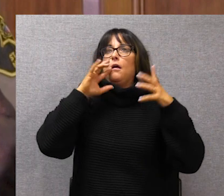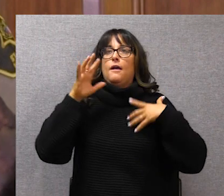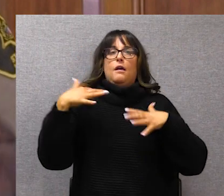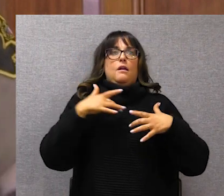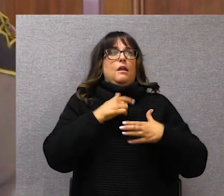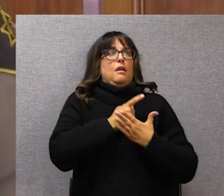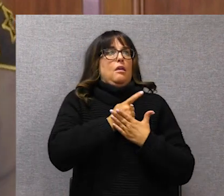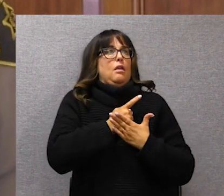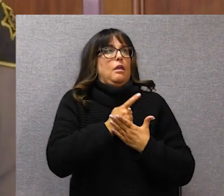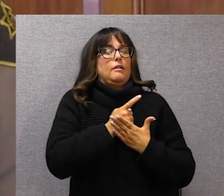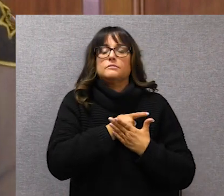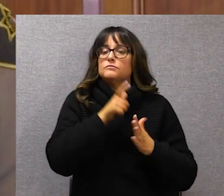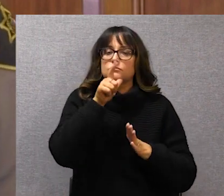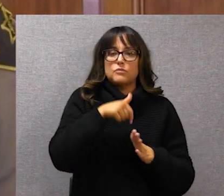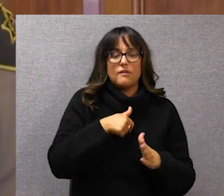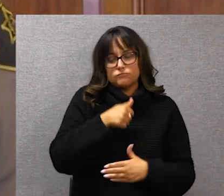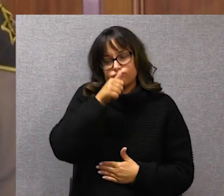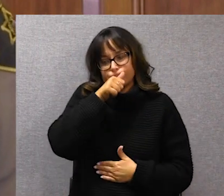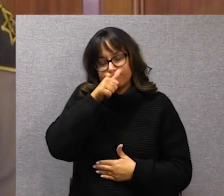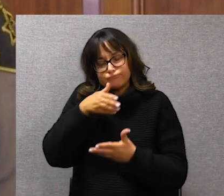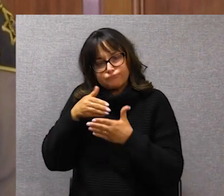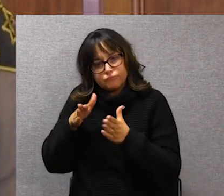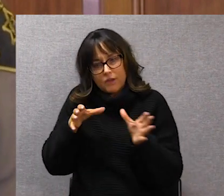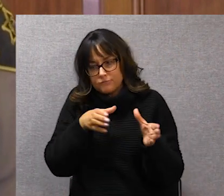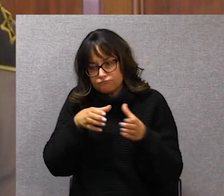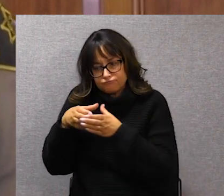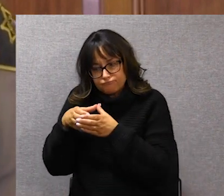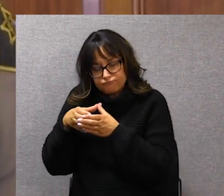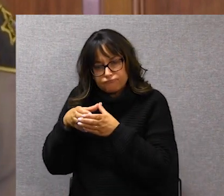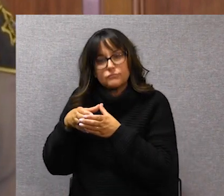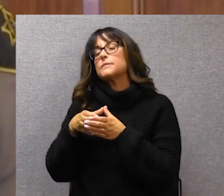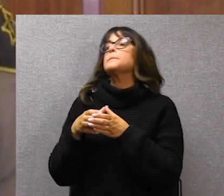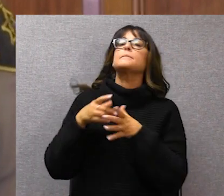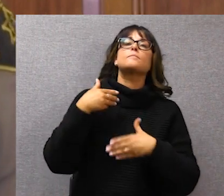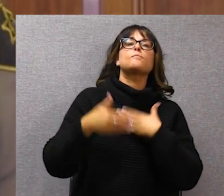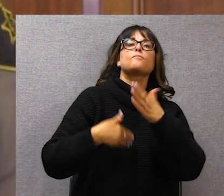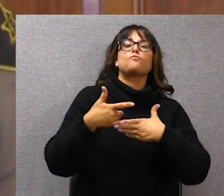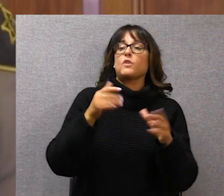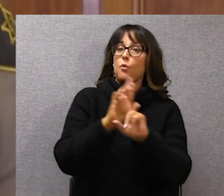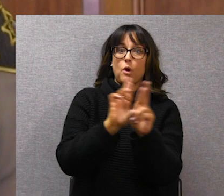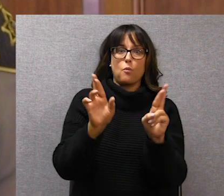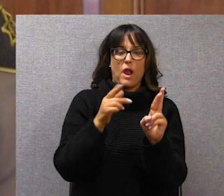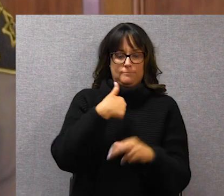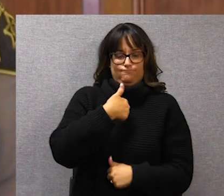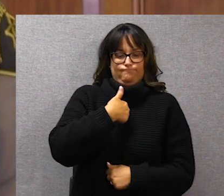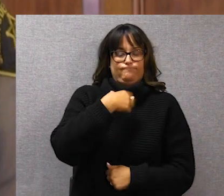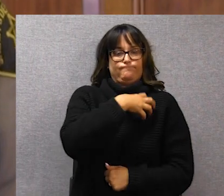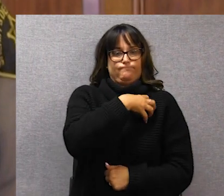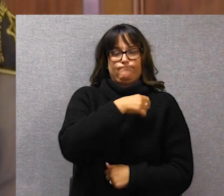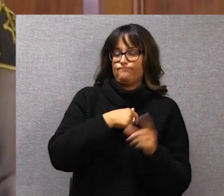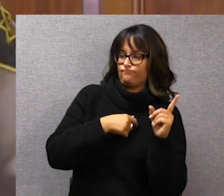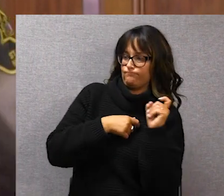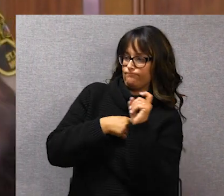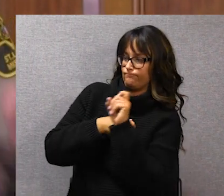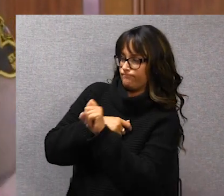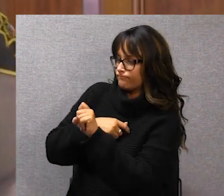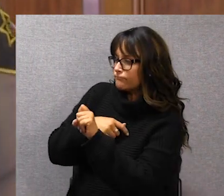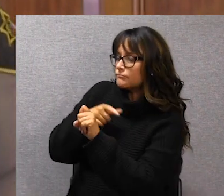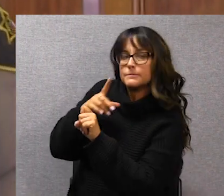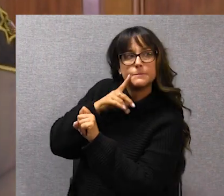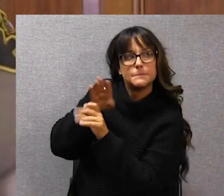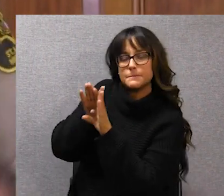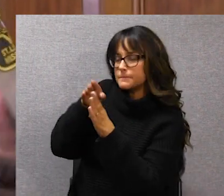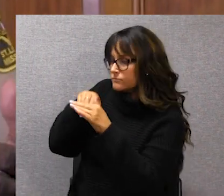big courtroom. And when that time is right, I go get the victim, I explain to them what's going on, how it